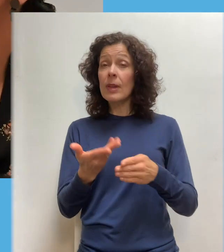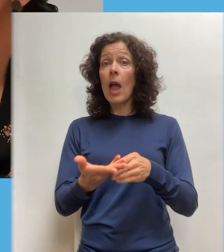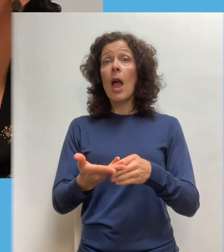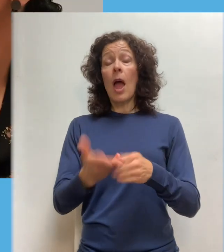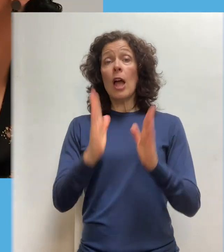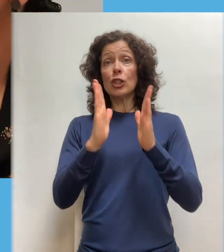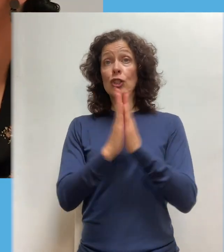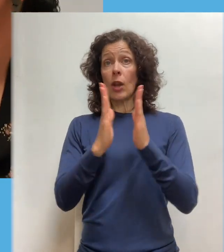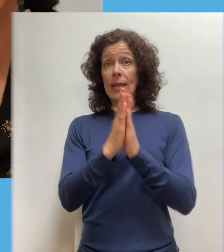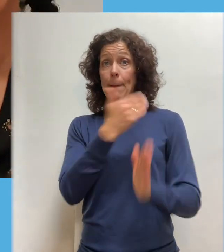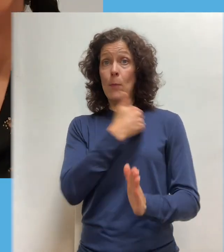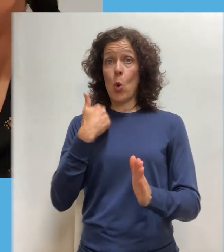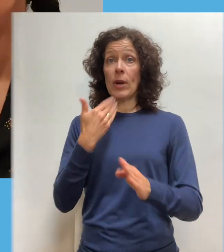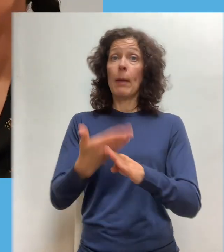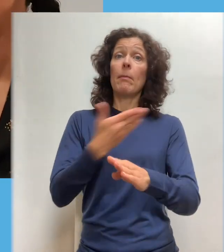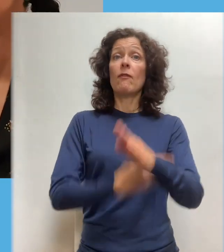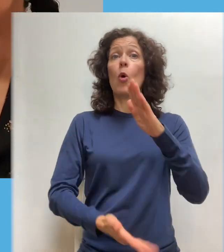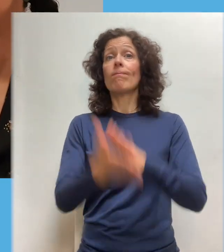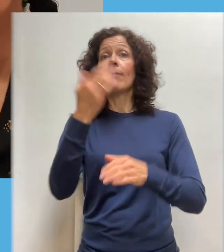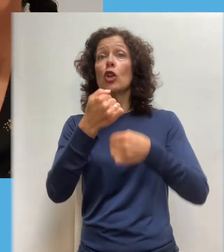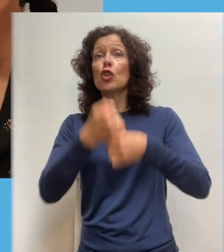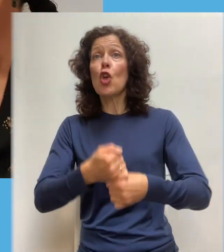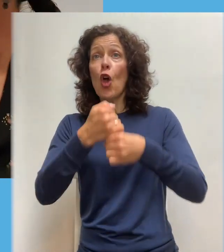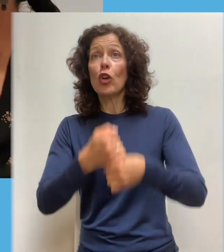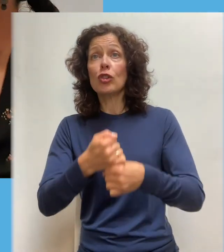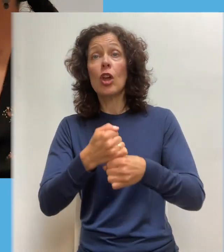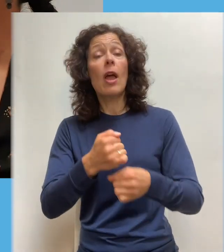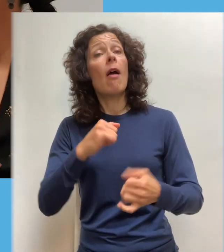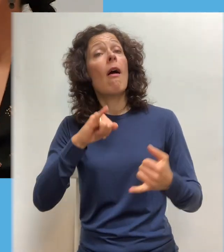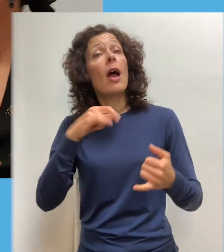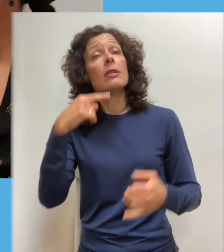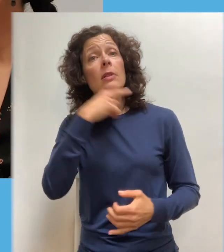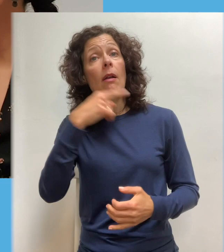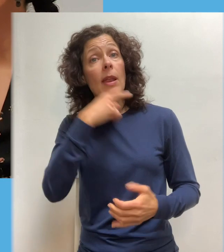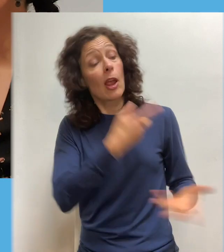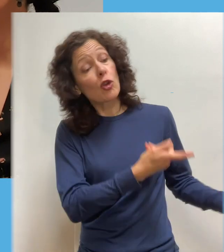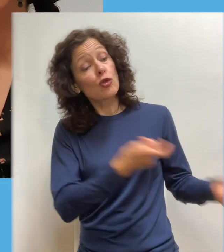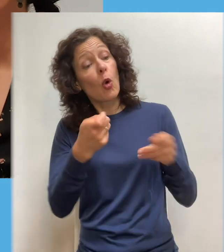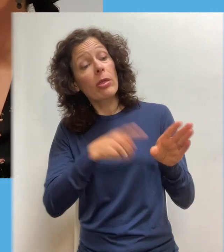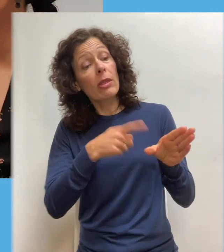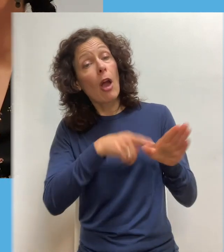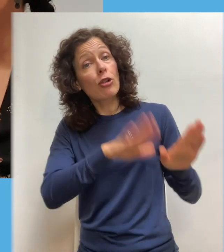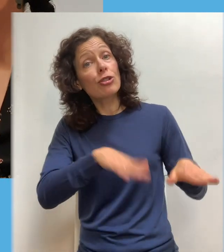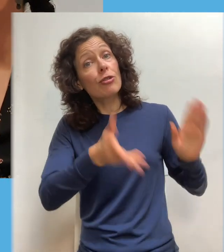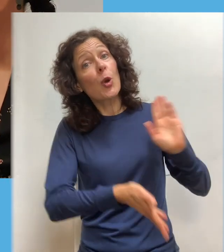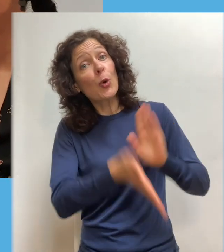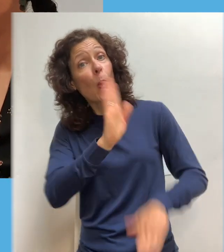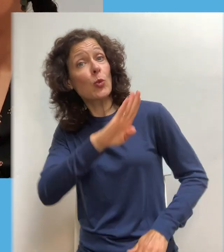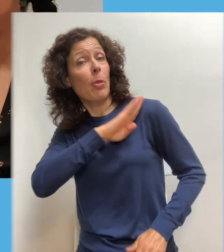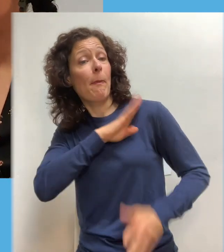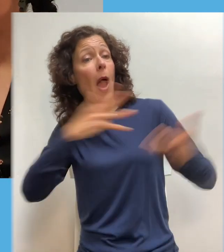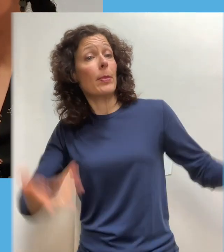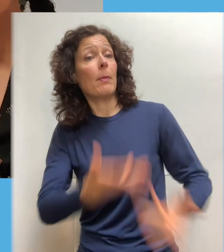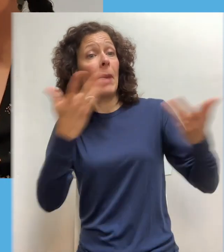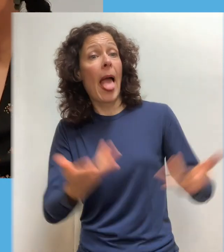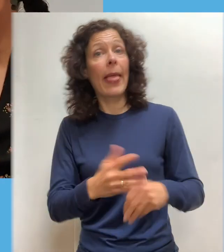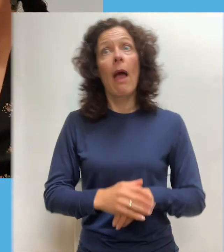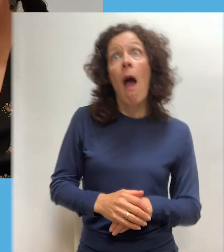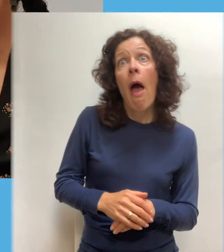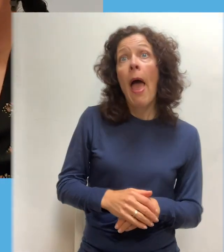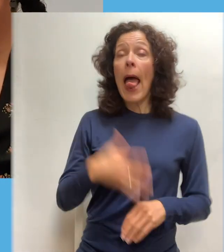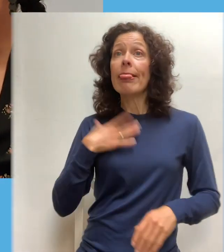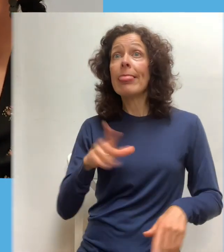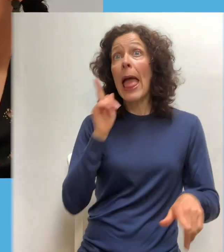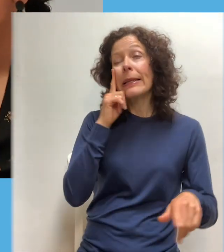Before church on Sunday, Sunny took the younger children to the park. "Let's see who can do the fastest circuit," Crystal